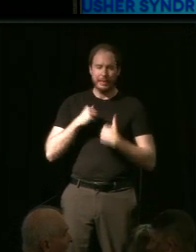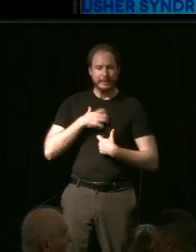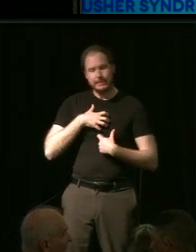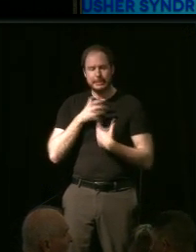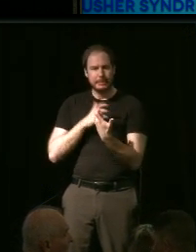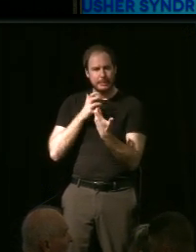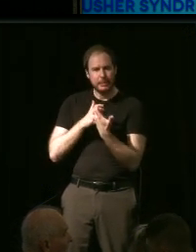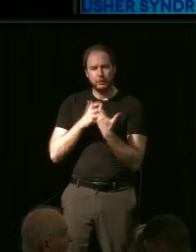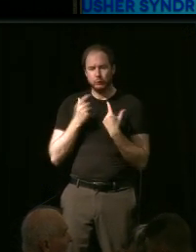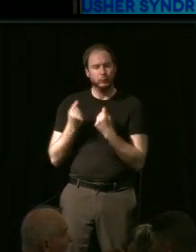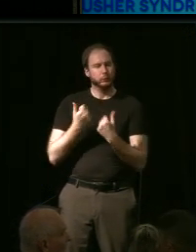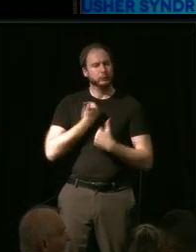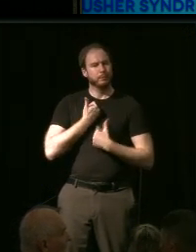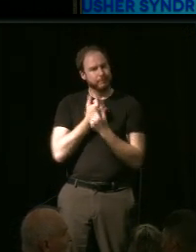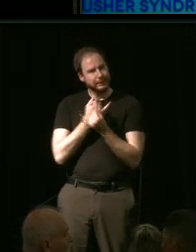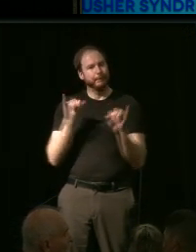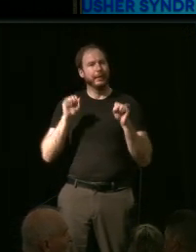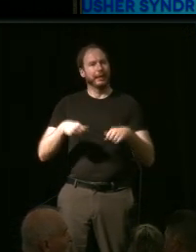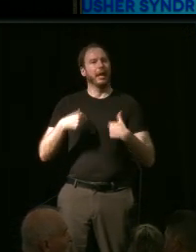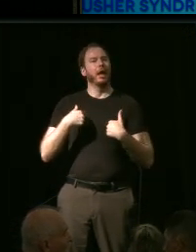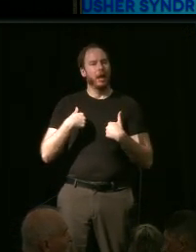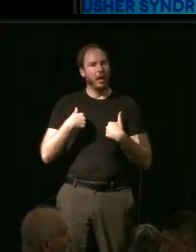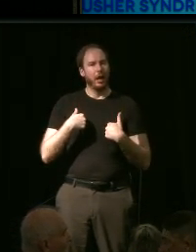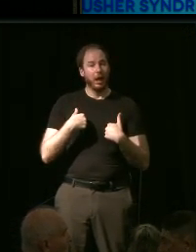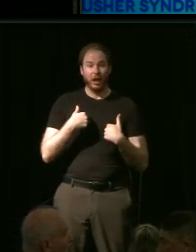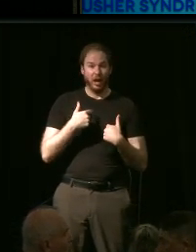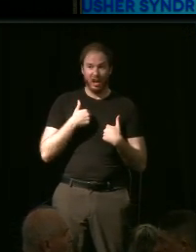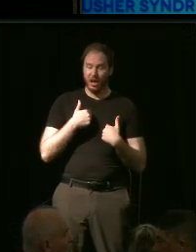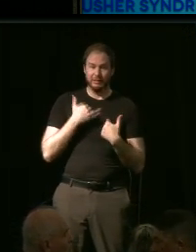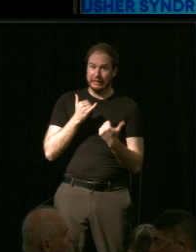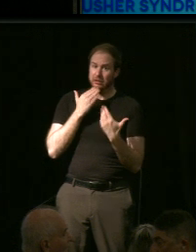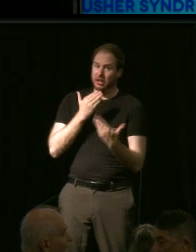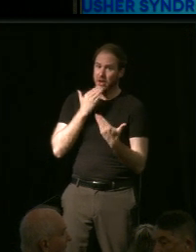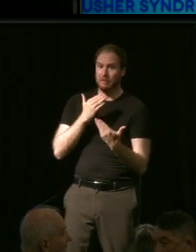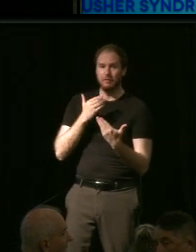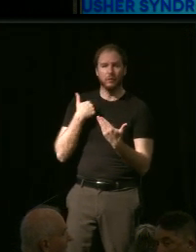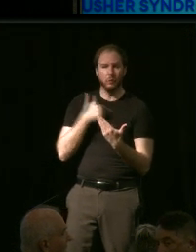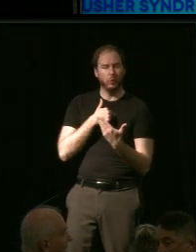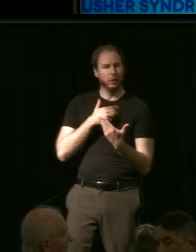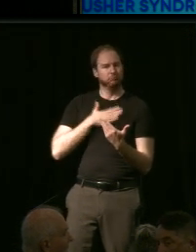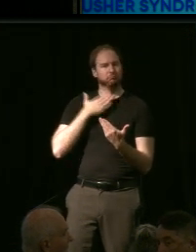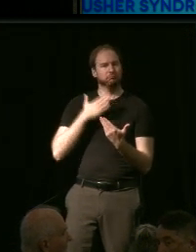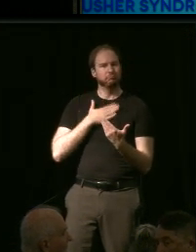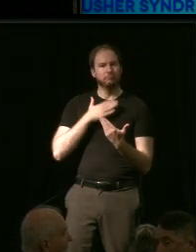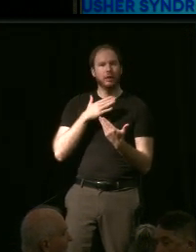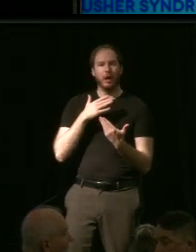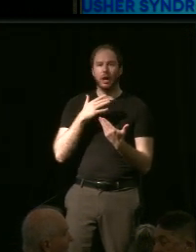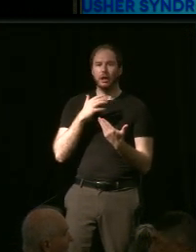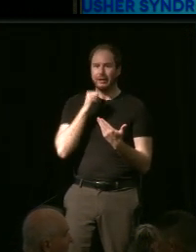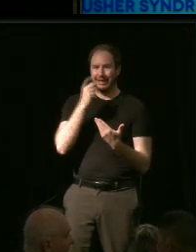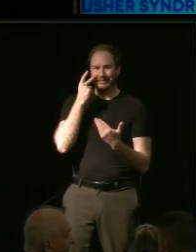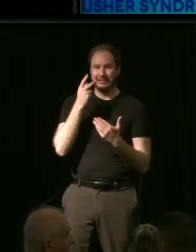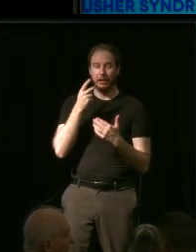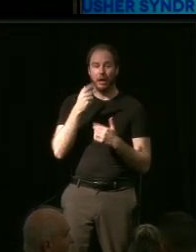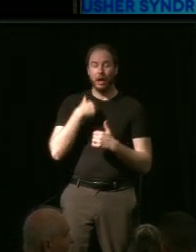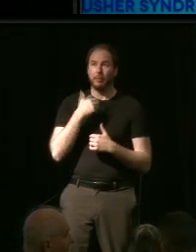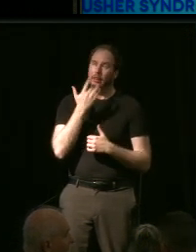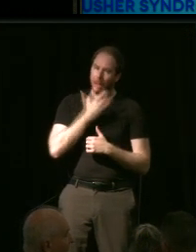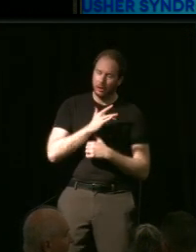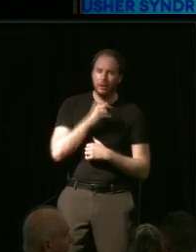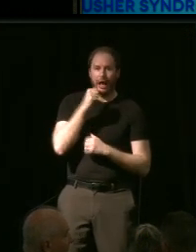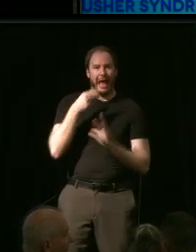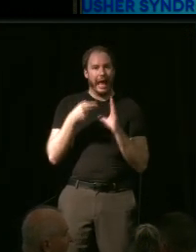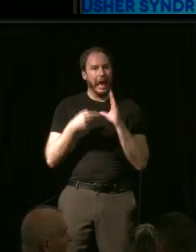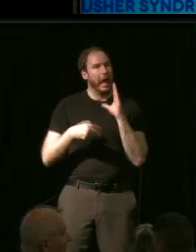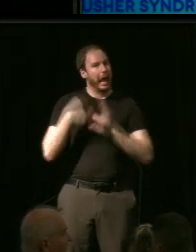do so many things themselves. I was really gratified that, we don't see very high rates of depression, at least so far